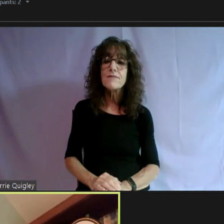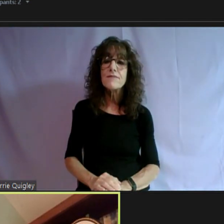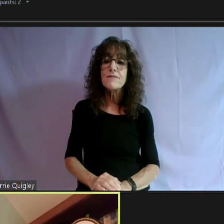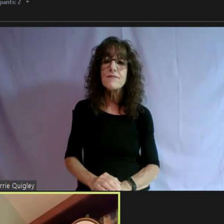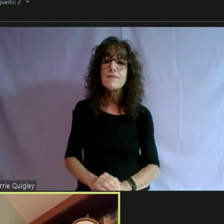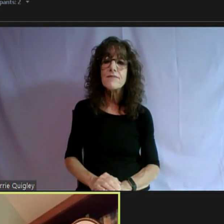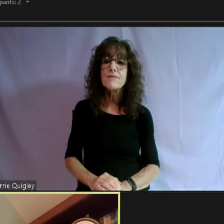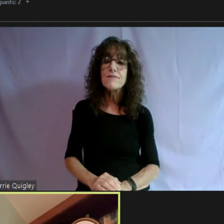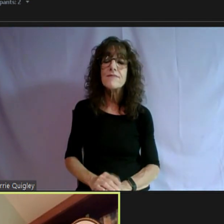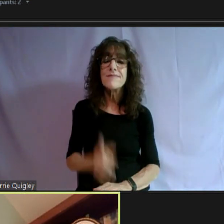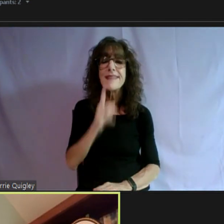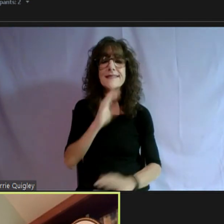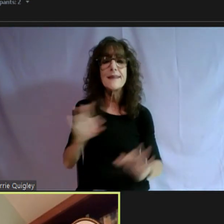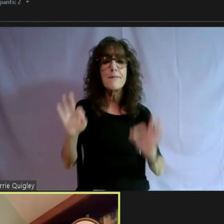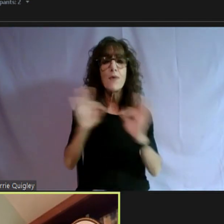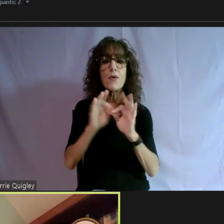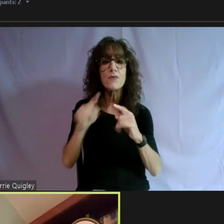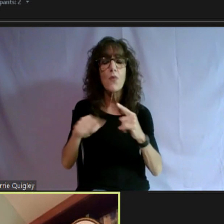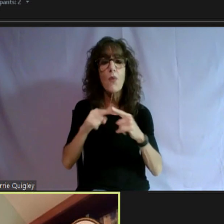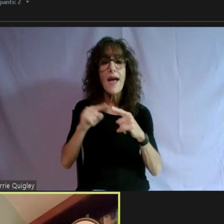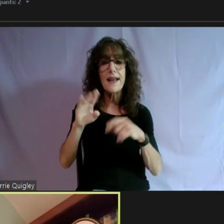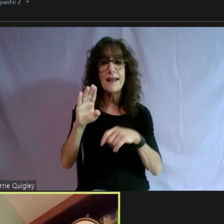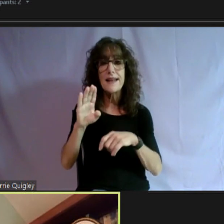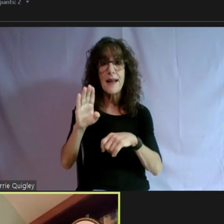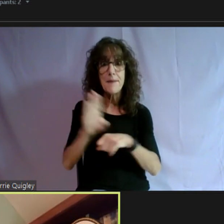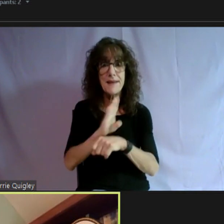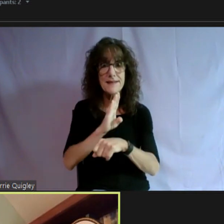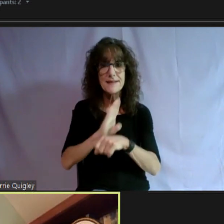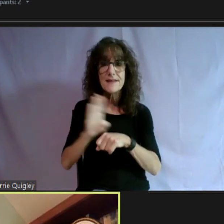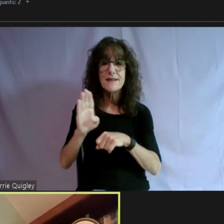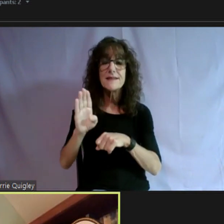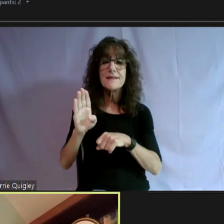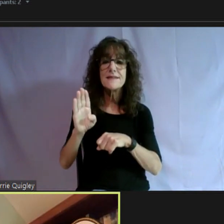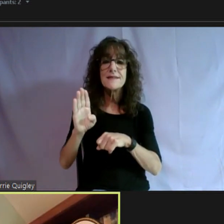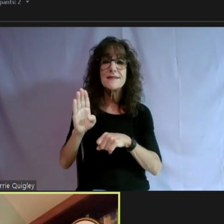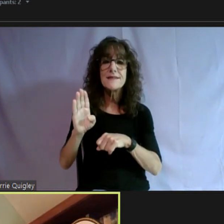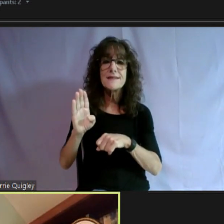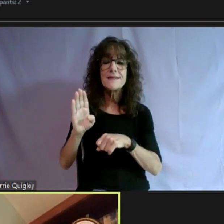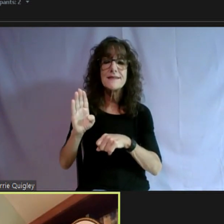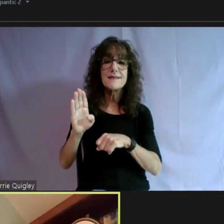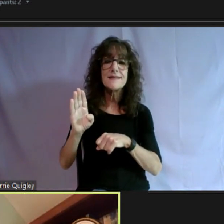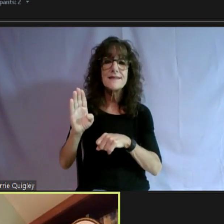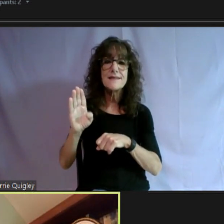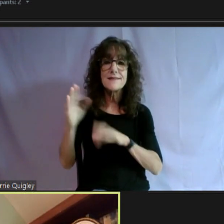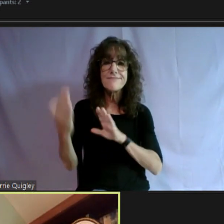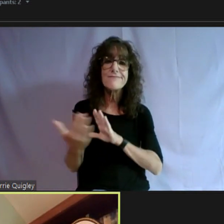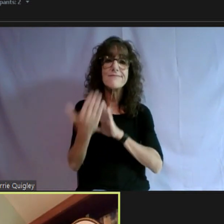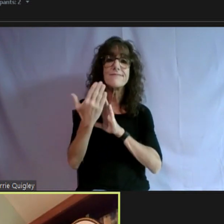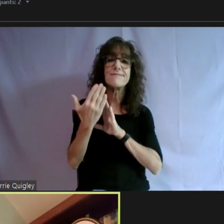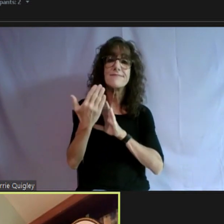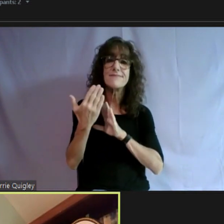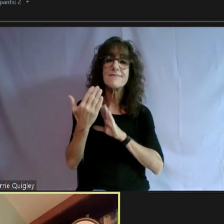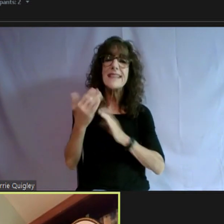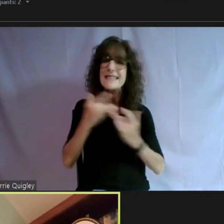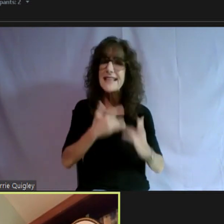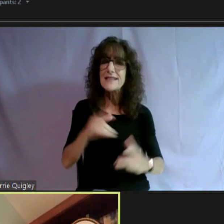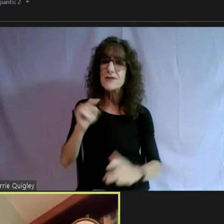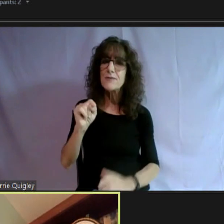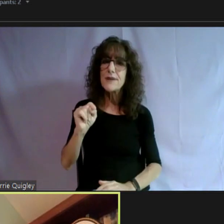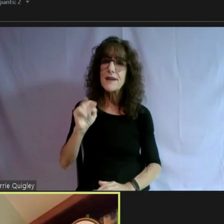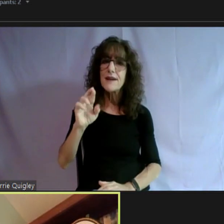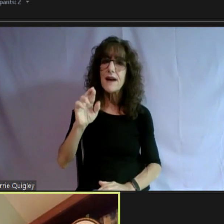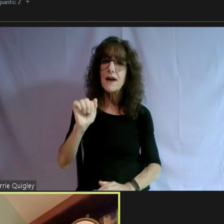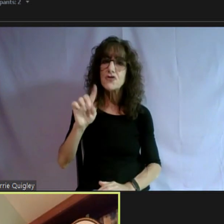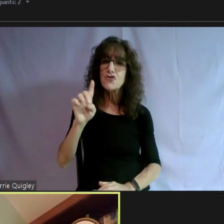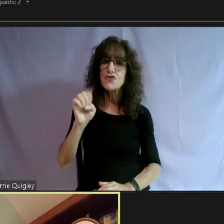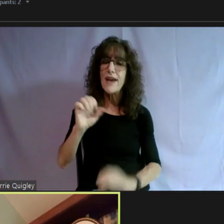is relevant when an industry, they come to you, they come to us. Often it's a trade association, and they